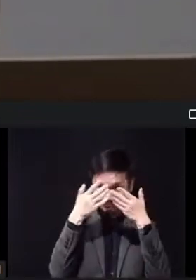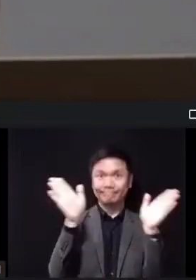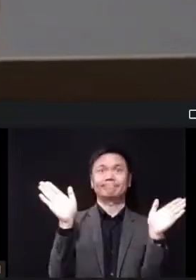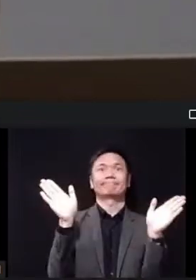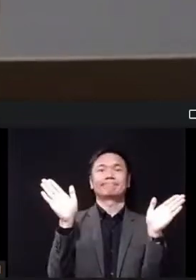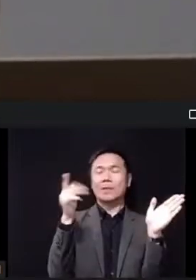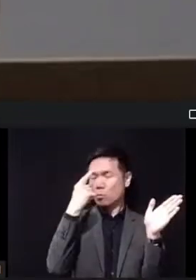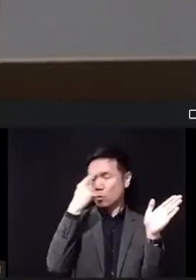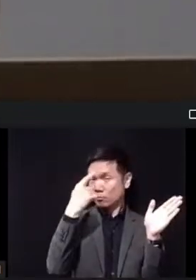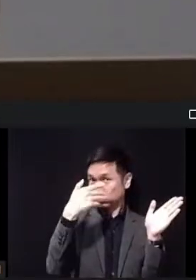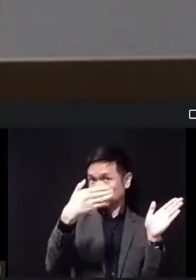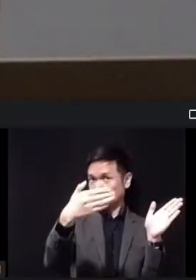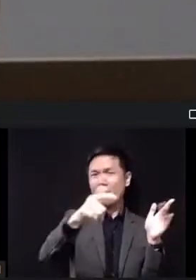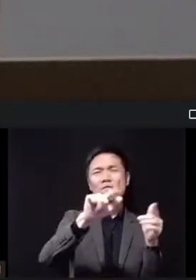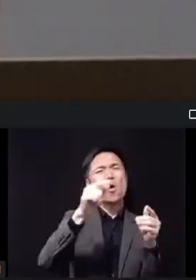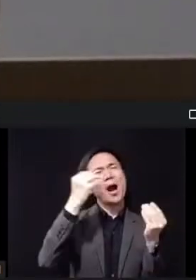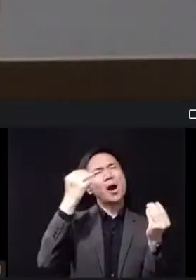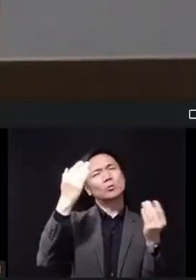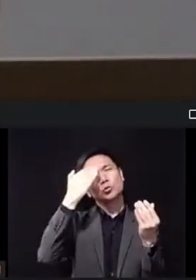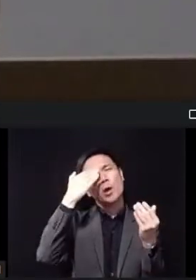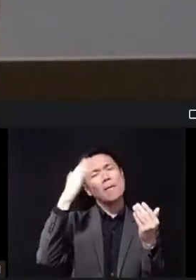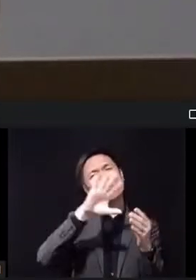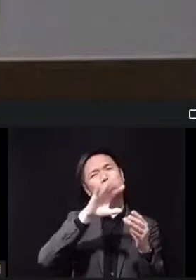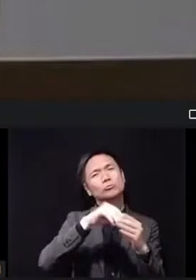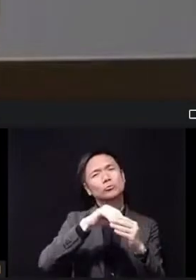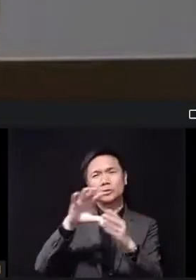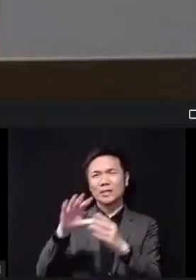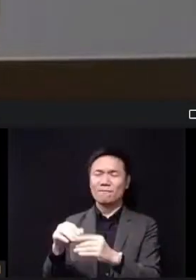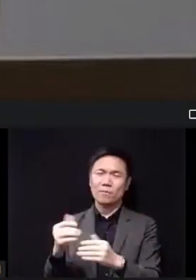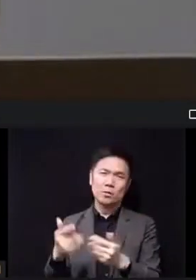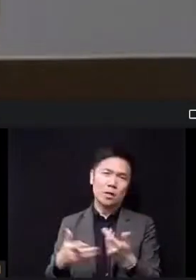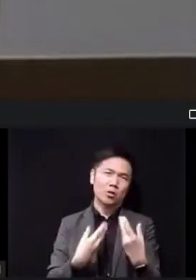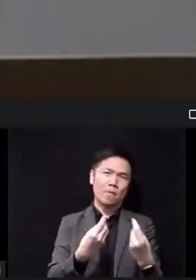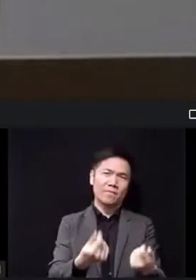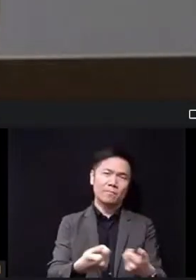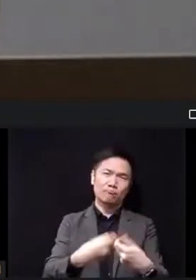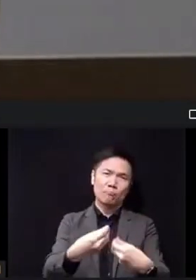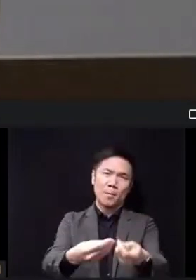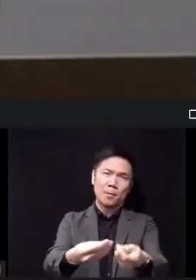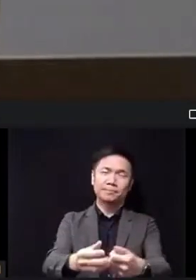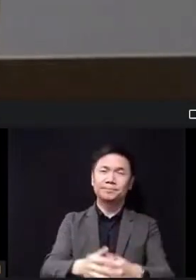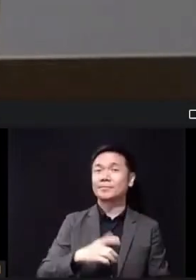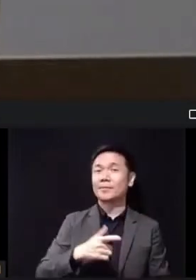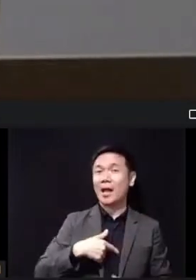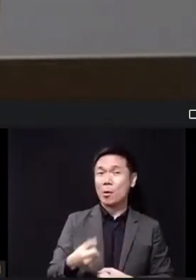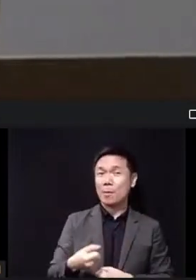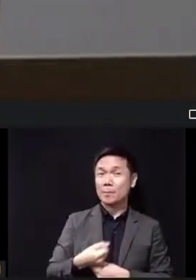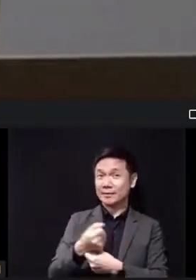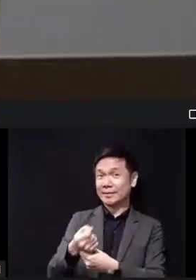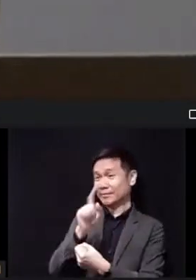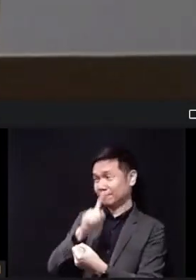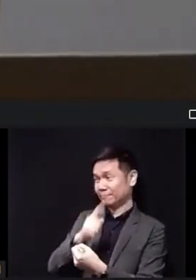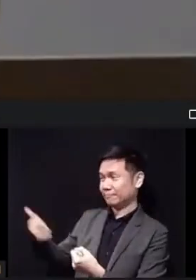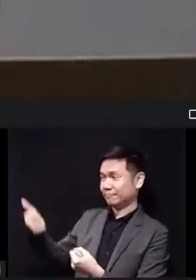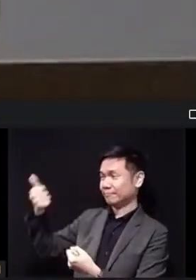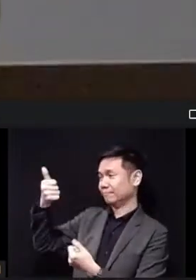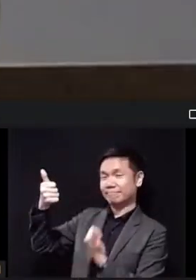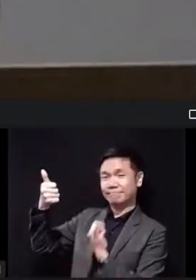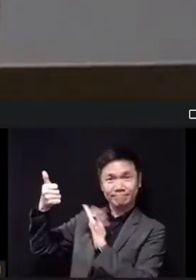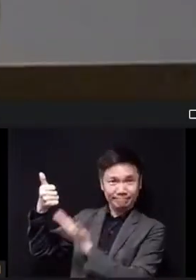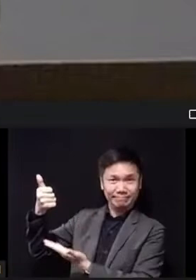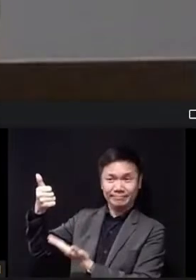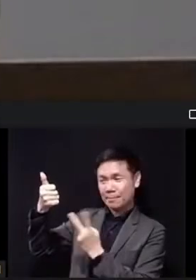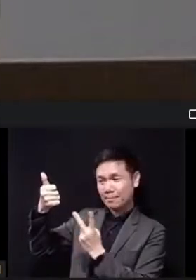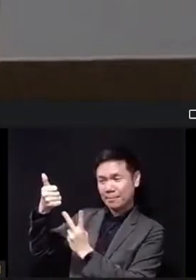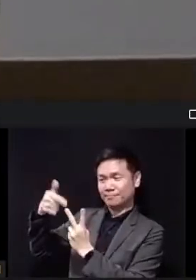the way for innovative, inclusive, and sustainable solutions. On behalf of the chair and my other